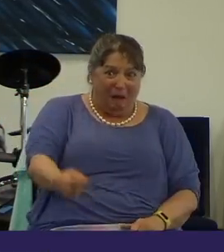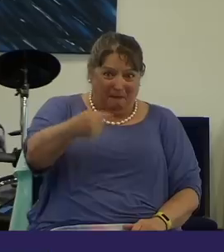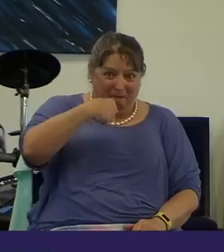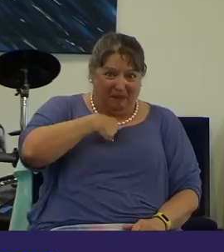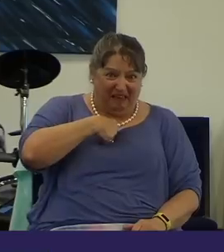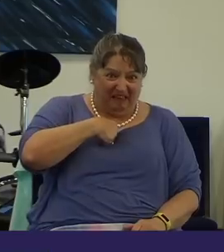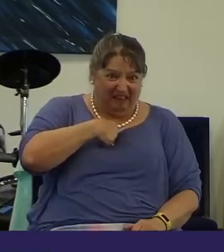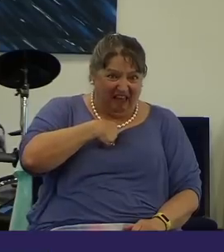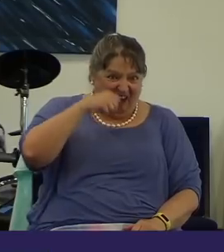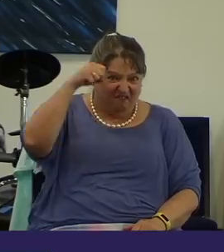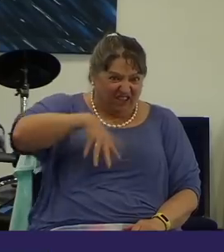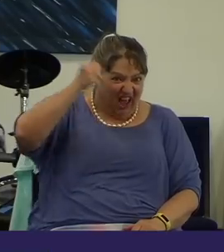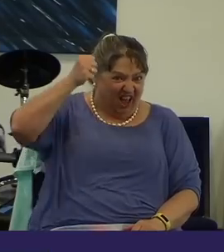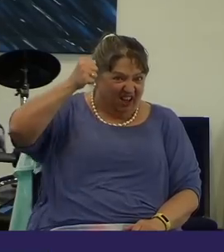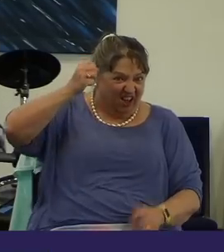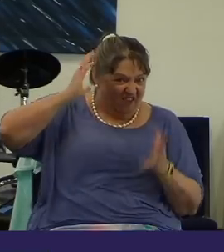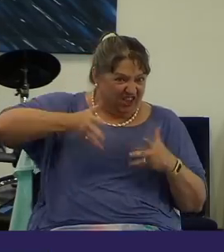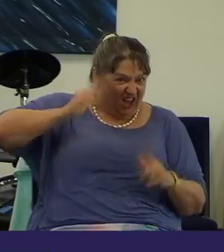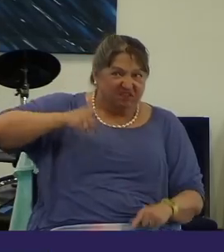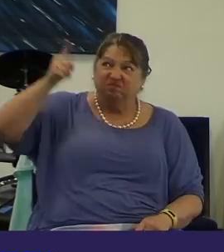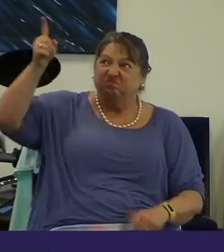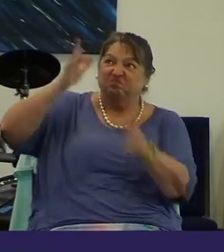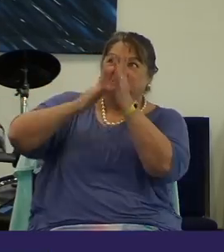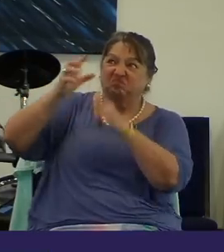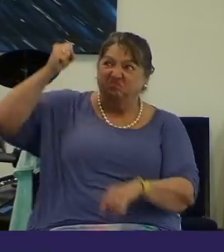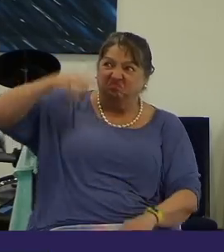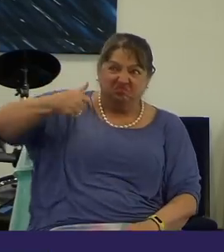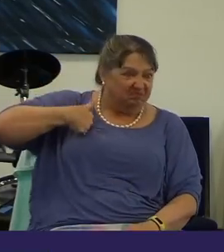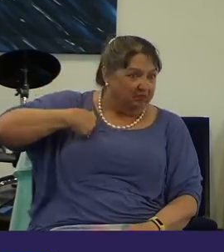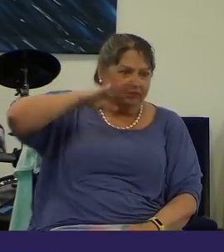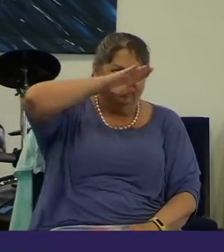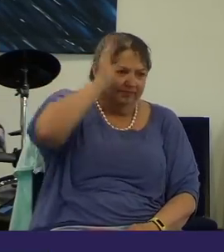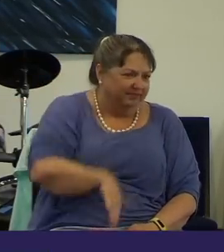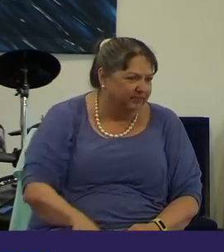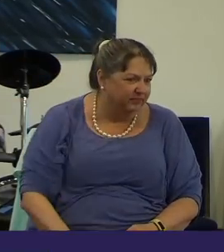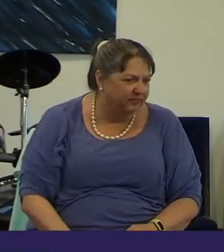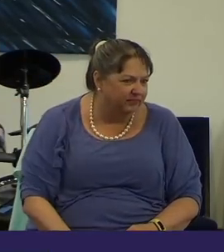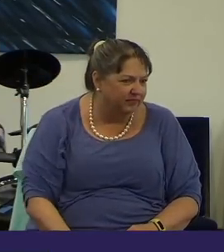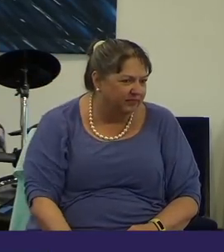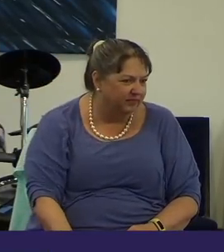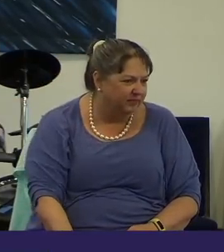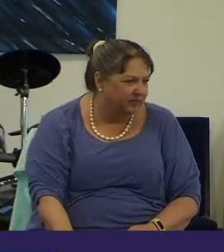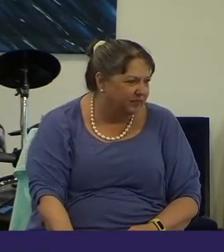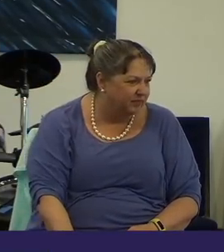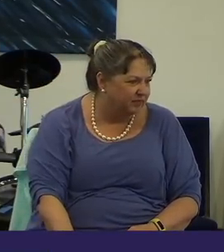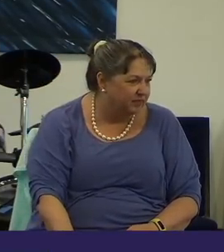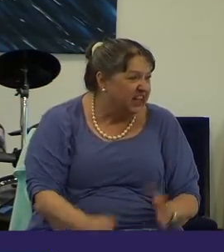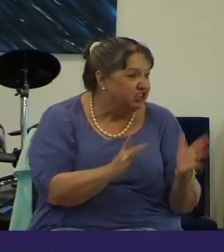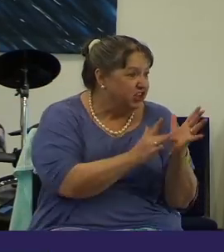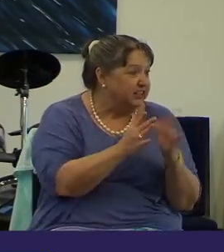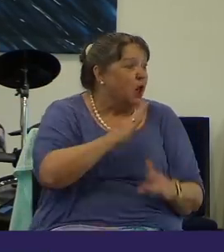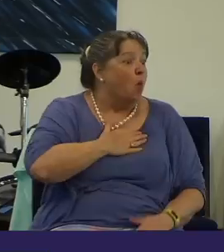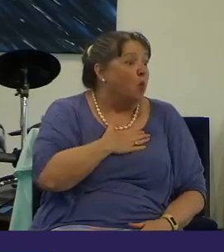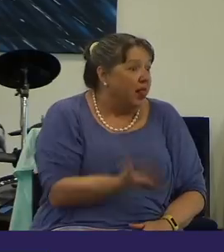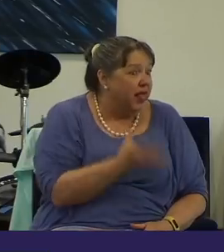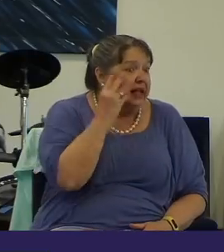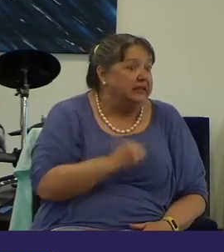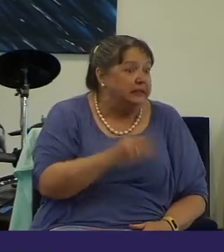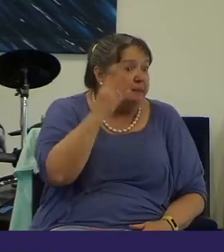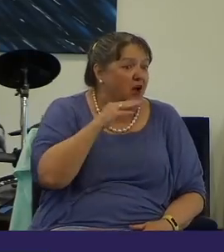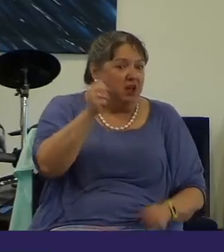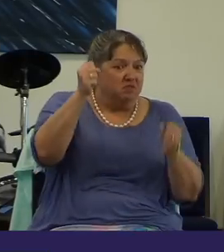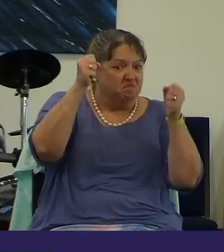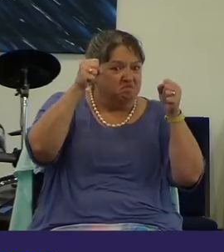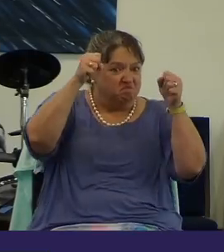of the agony and the pain that he went through there at Gethsemane that would eventually take him to the cross.